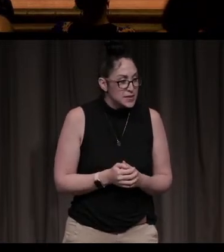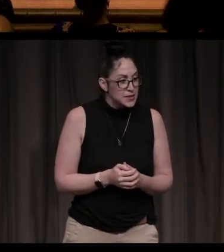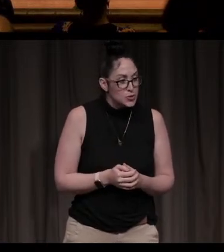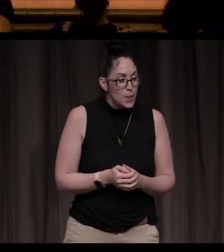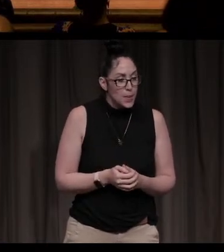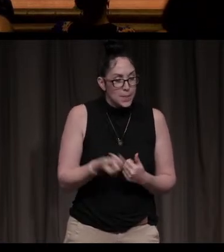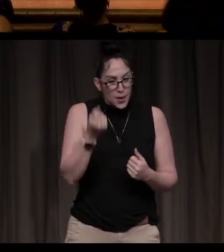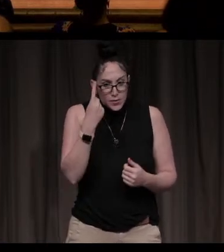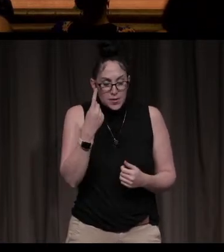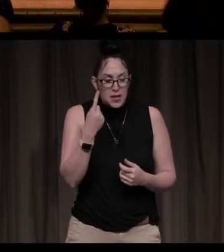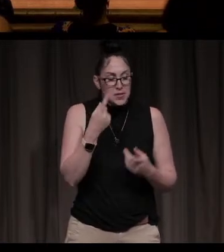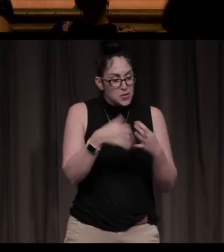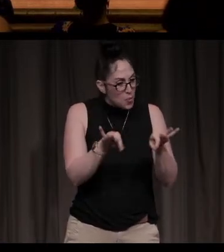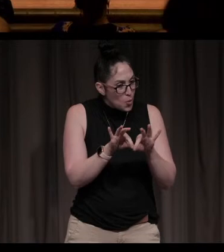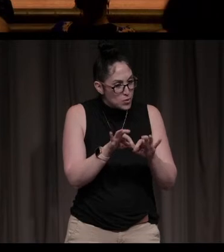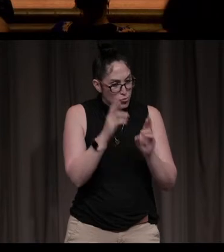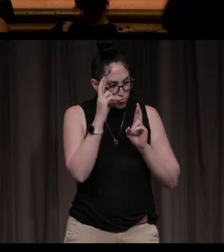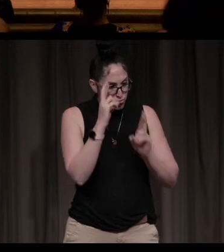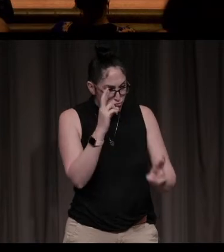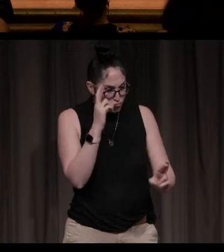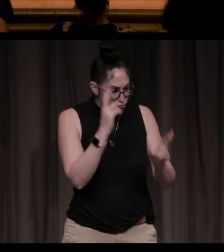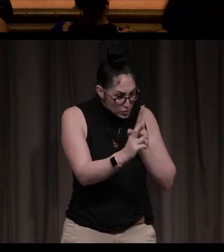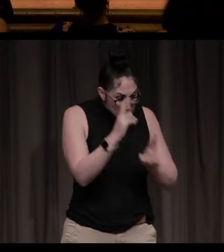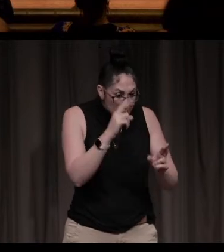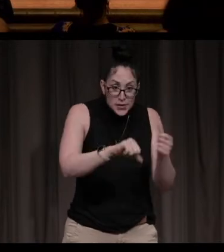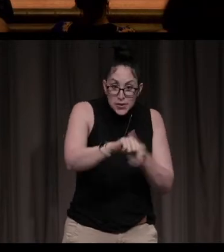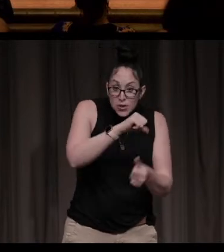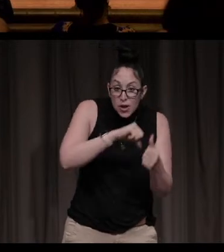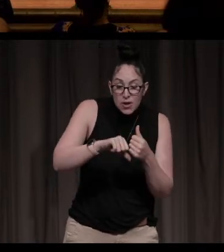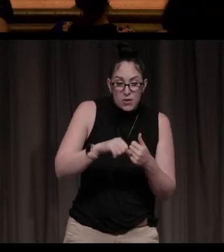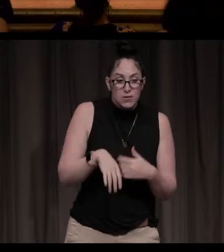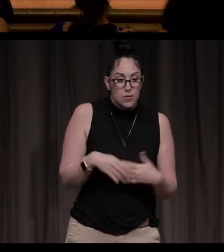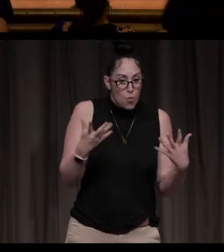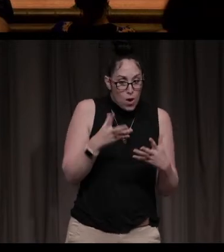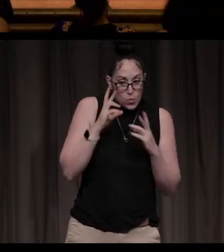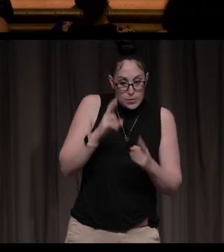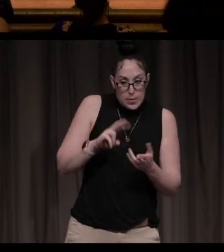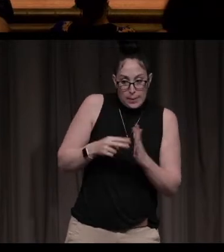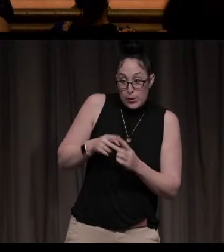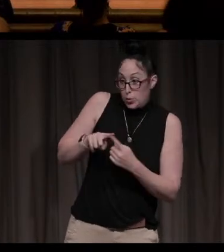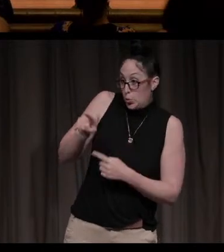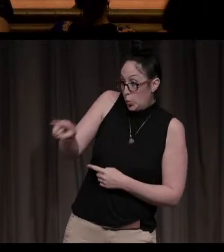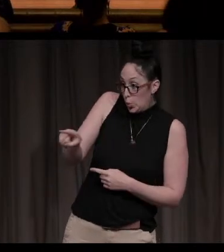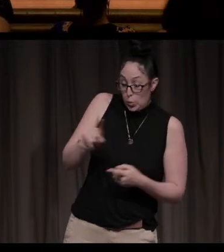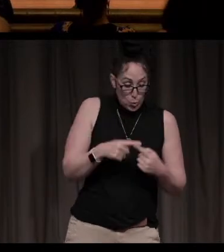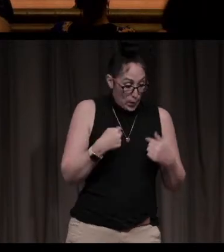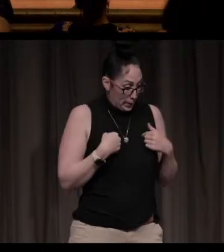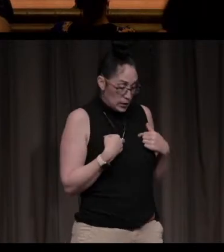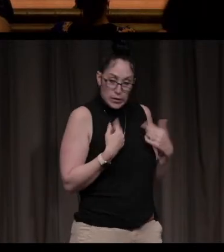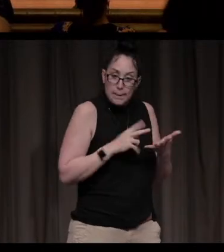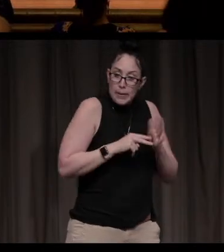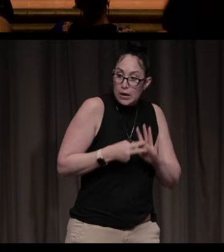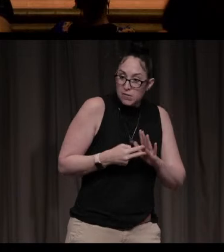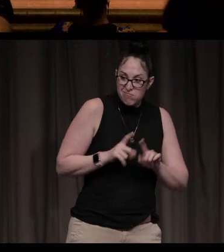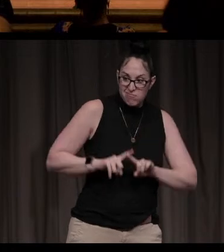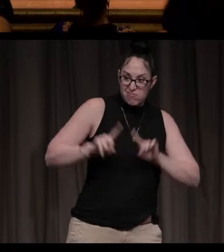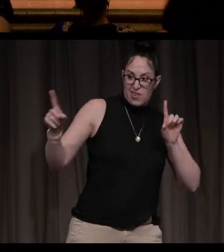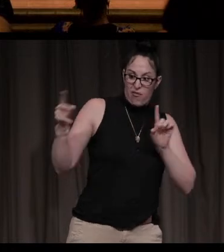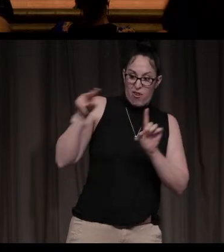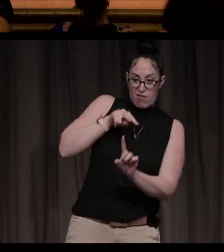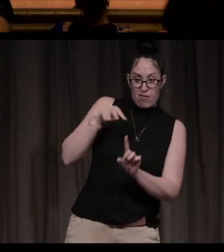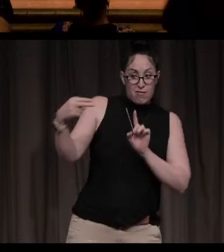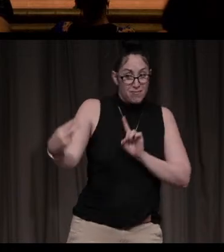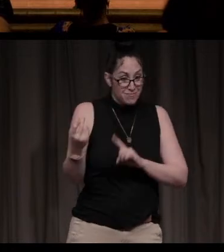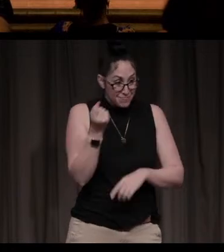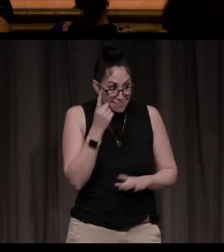matter of respect and learning, like, what does respect mean to you and what does respect mean to me, because it's a whole different way of looking